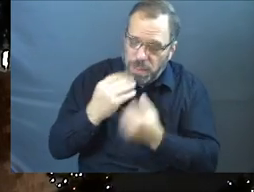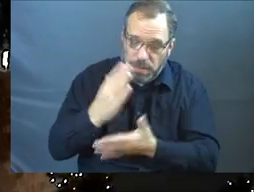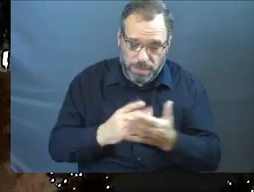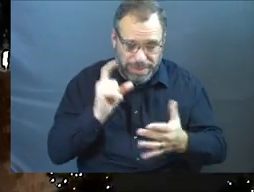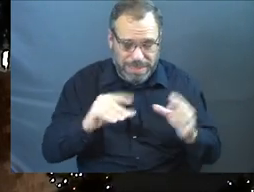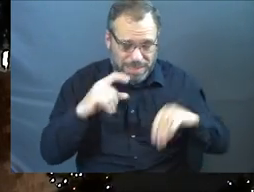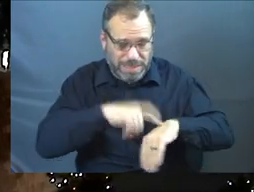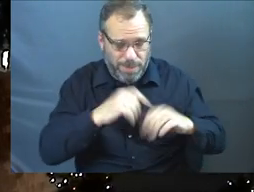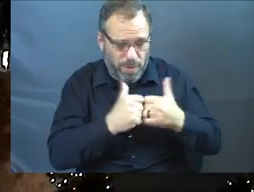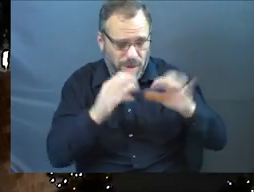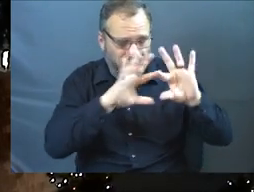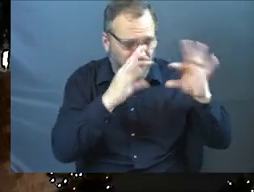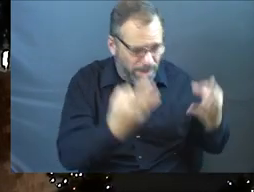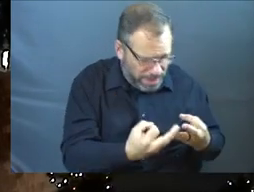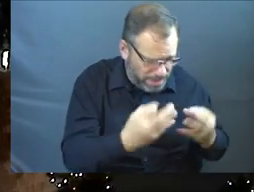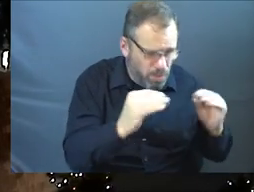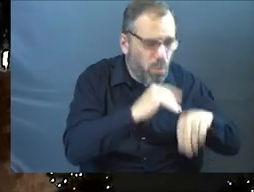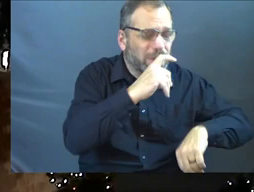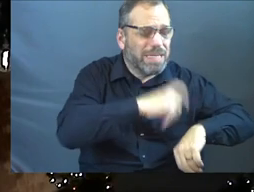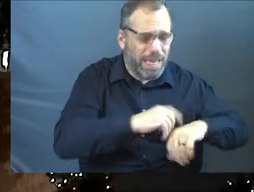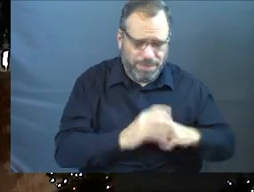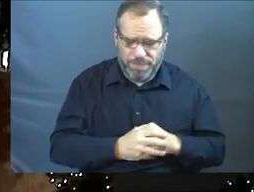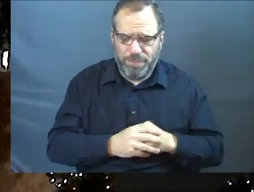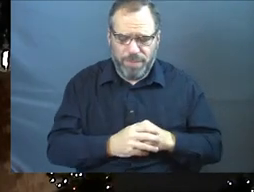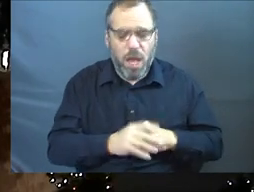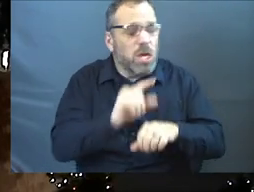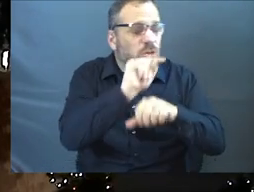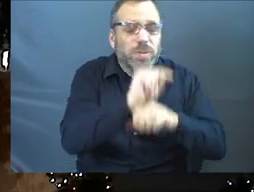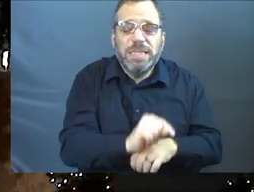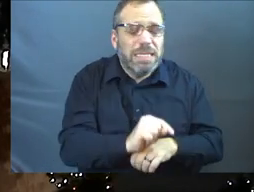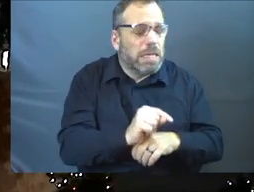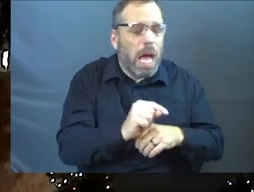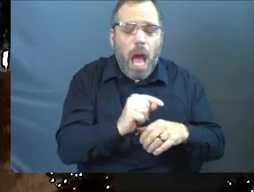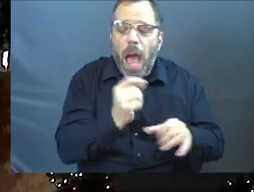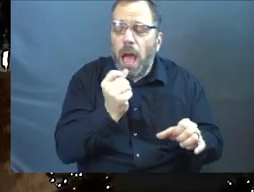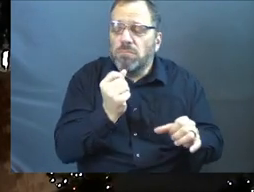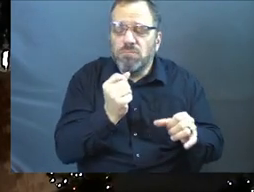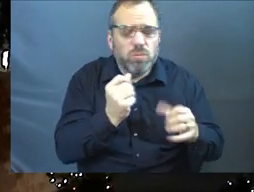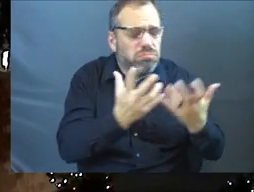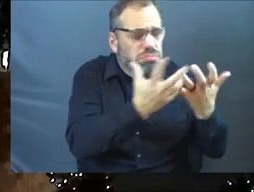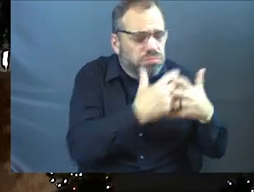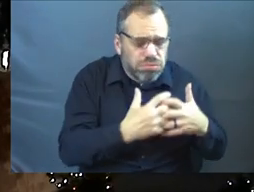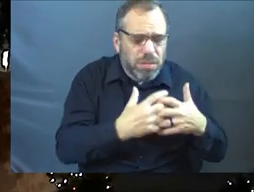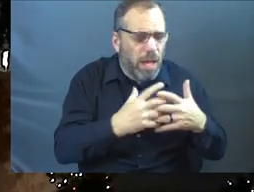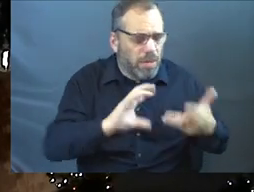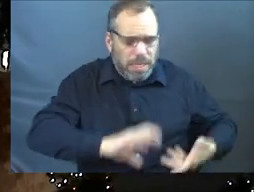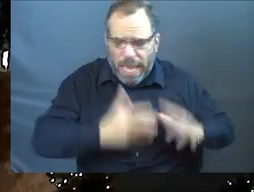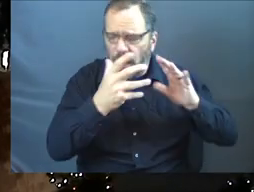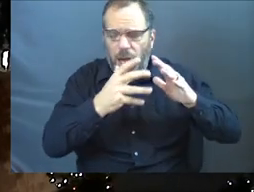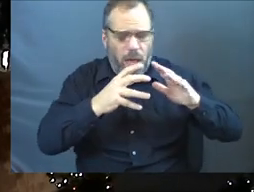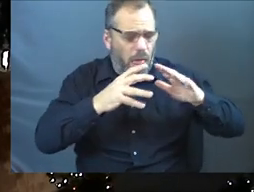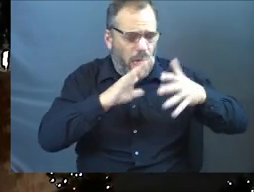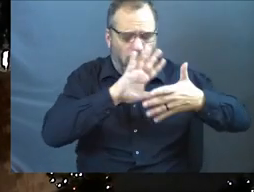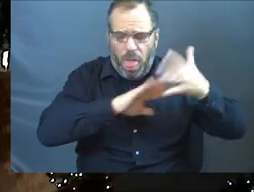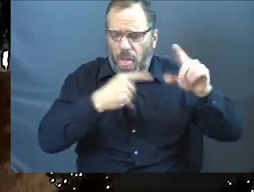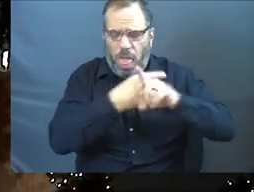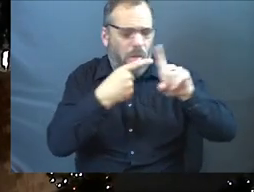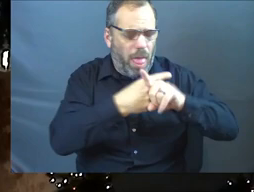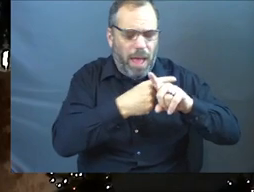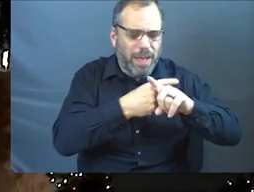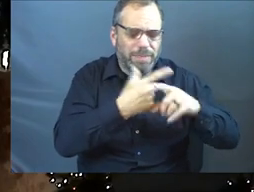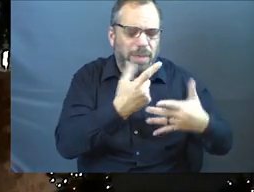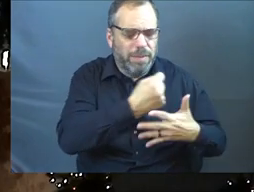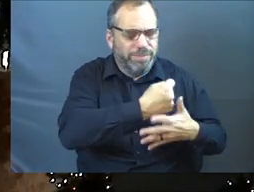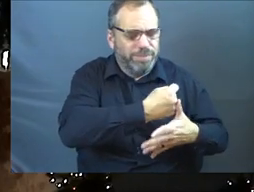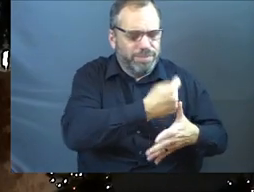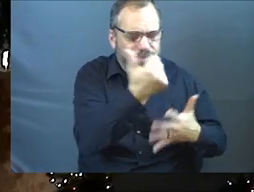of us need more time with our families, God. The traditions that we're trying to make happen, they're too chaotic. They're getting in the way. And so maybe we need to cut them so that